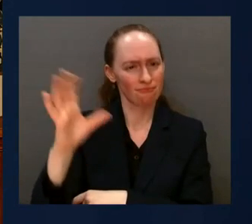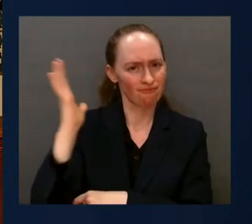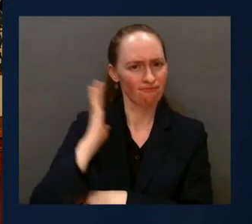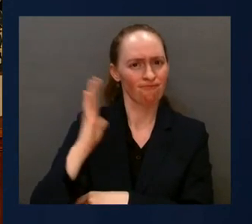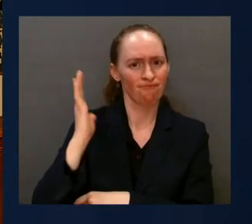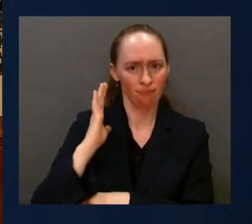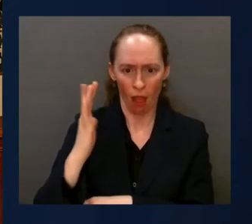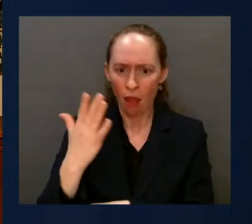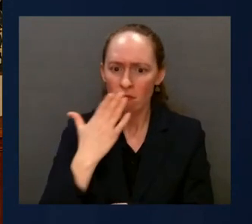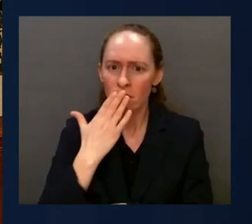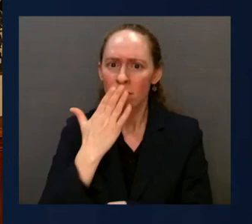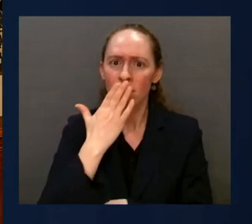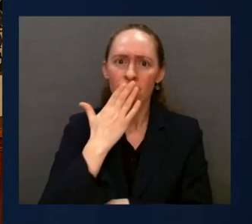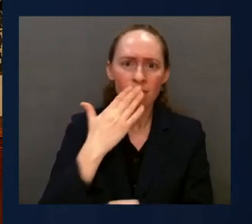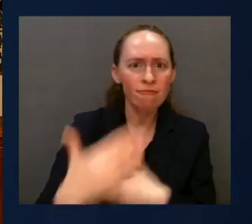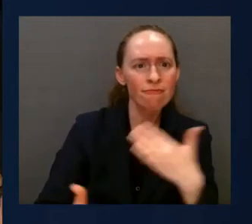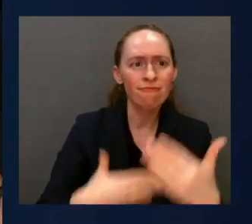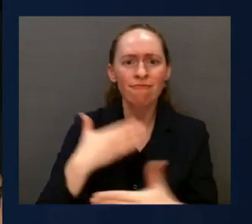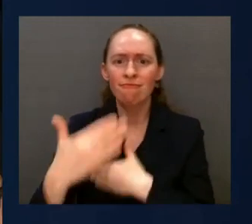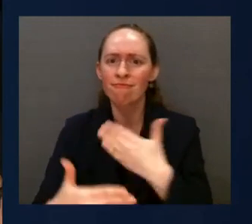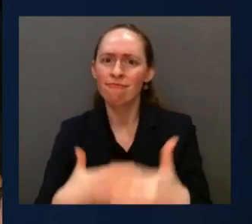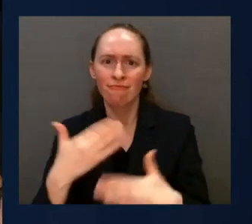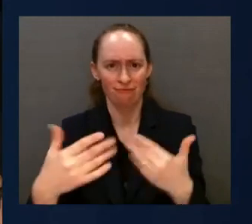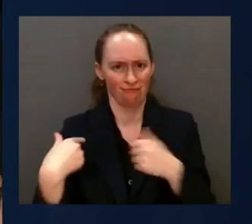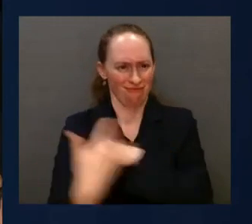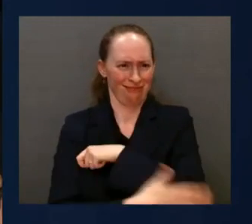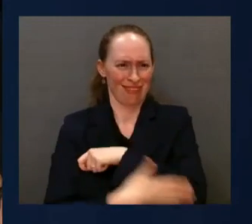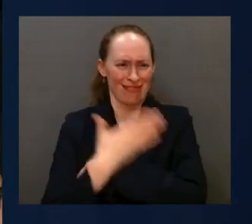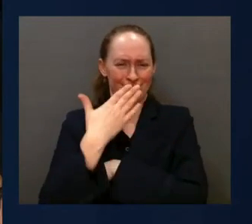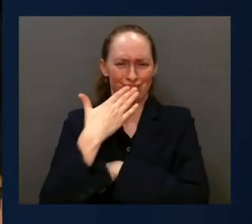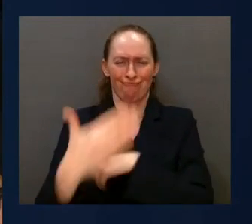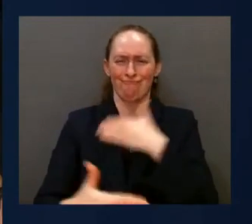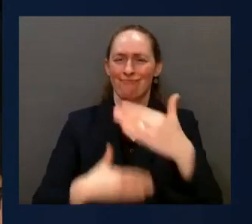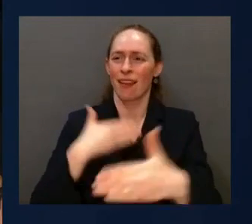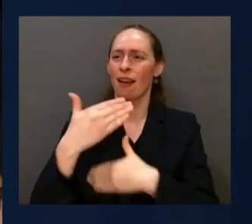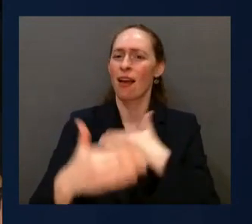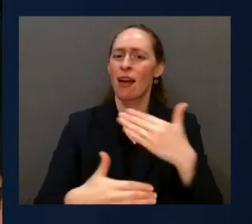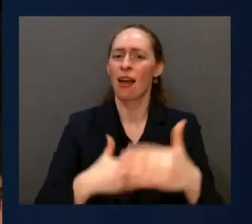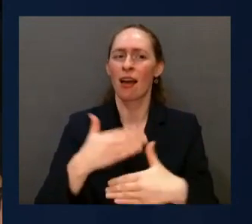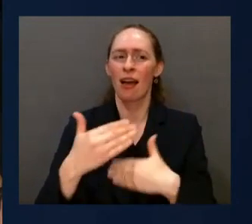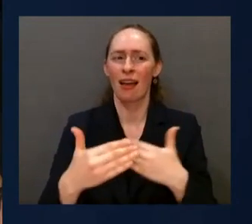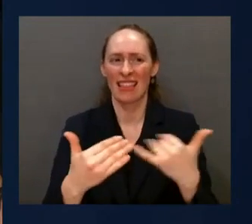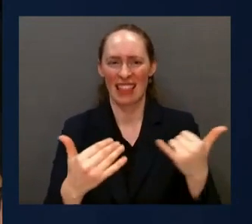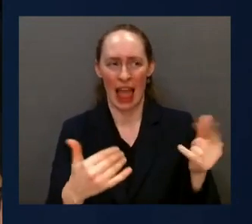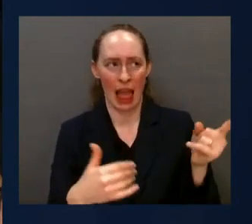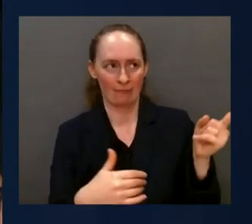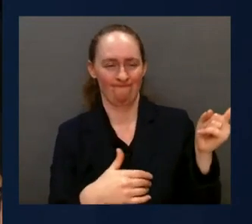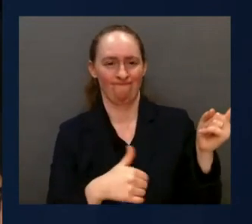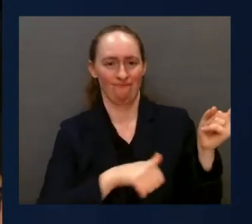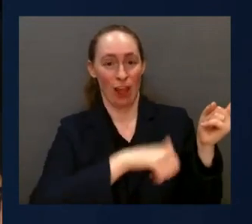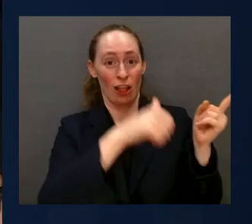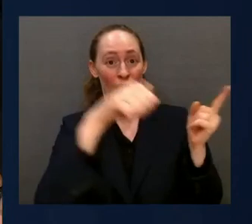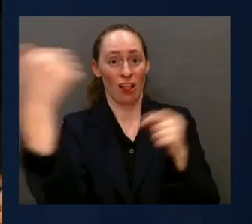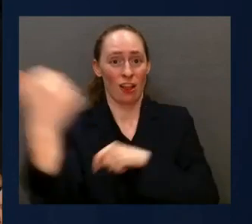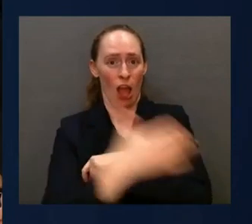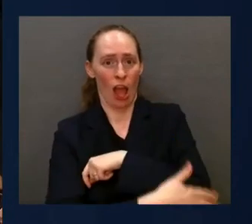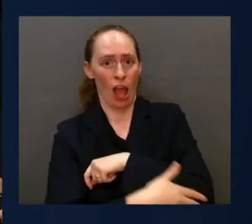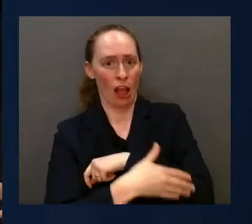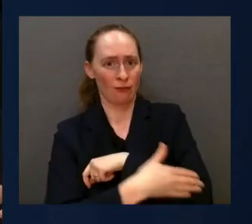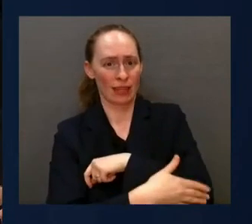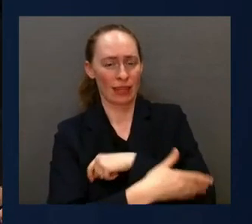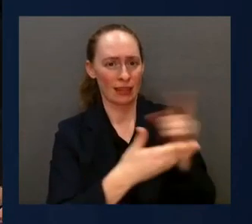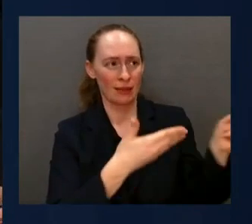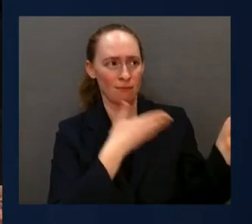caught up. Jill, my wife, who teaches full time, has an expression. I hope I get it right, kid.